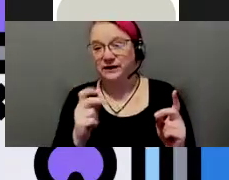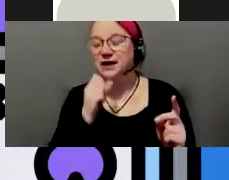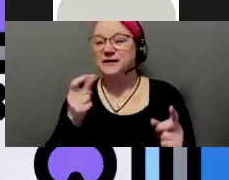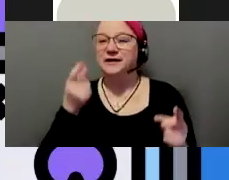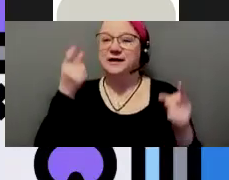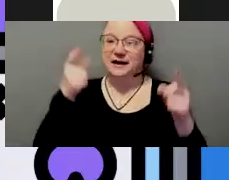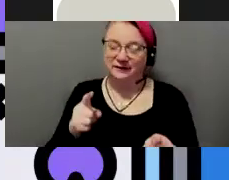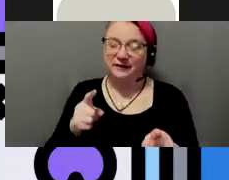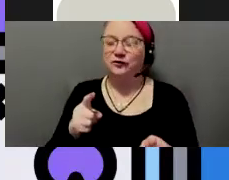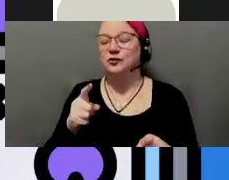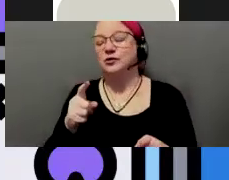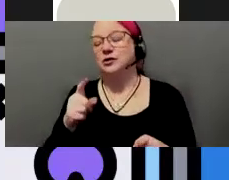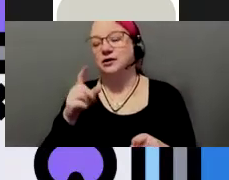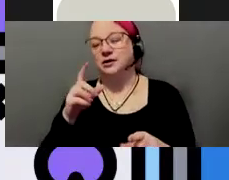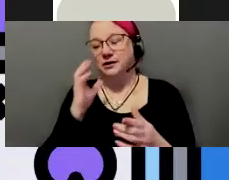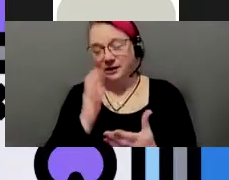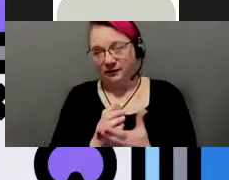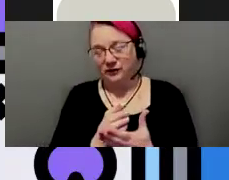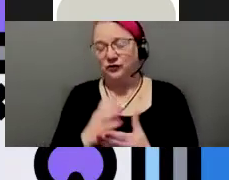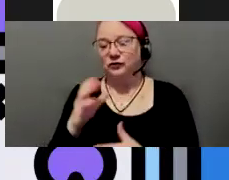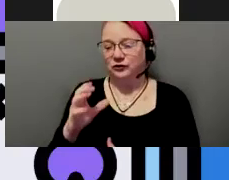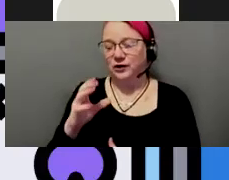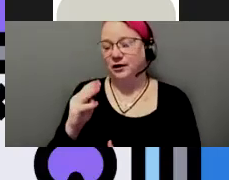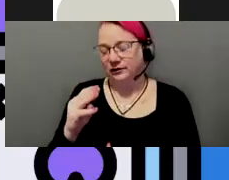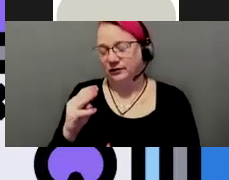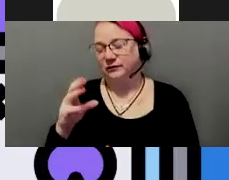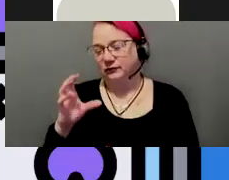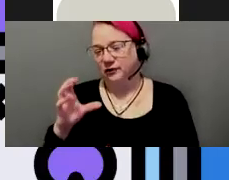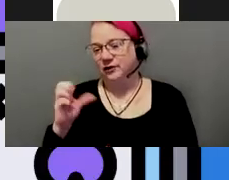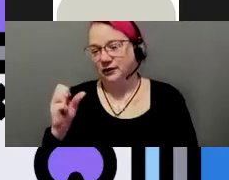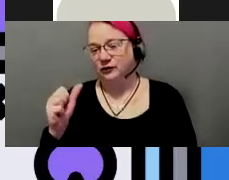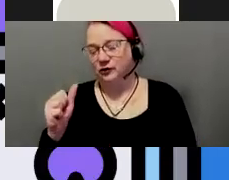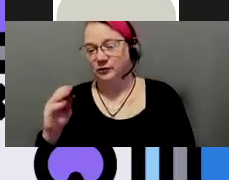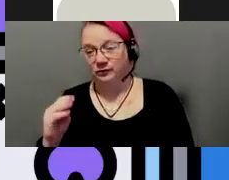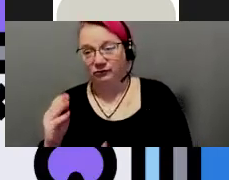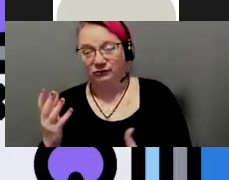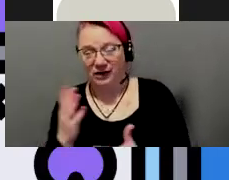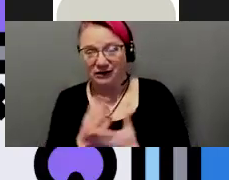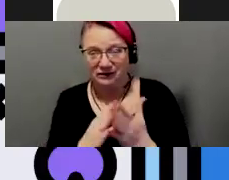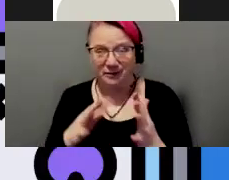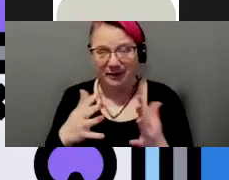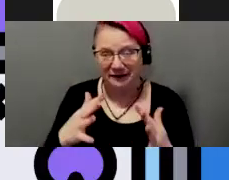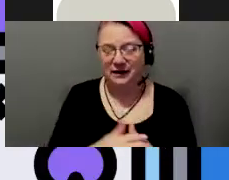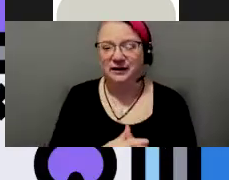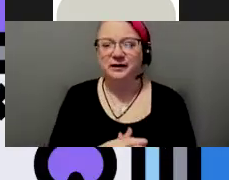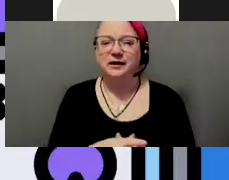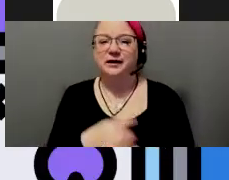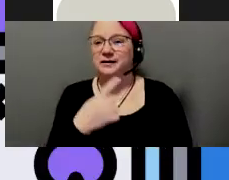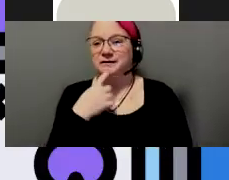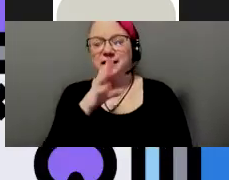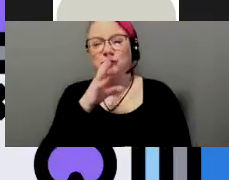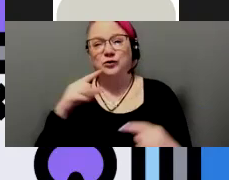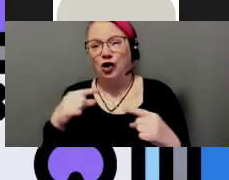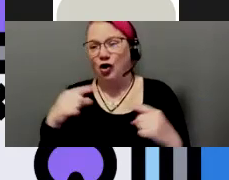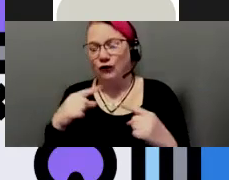non-consensual intimate images or child sexual abuse material to some extent. Professionals and survivors agree that this is harmful to